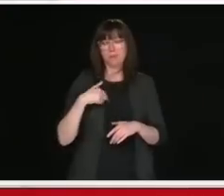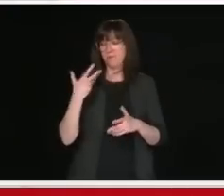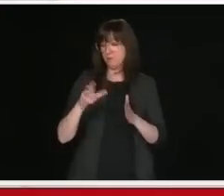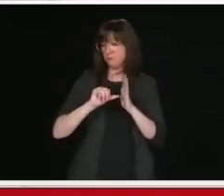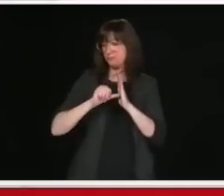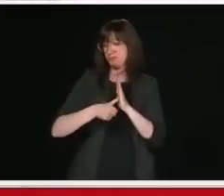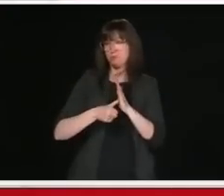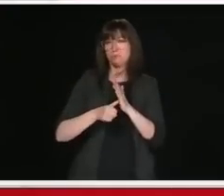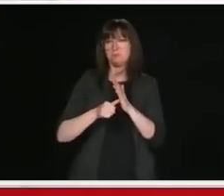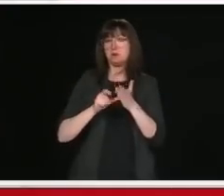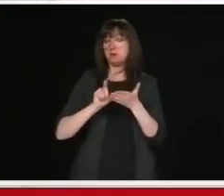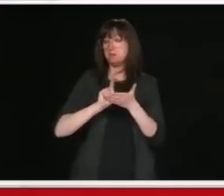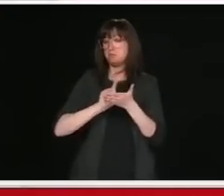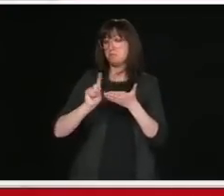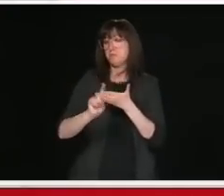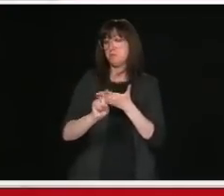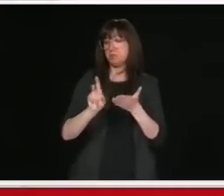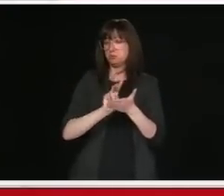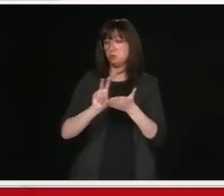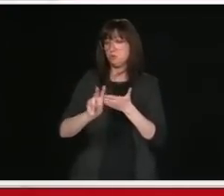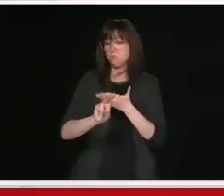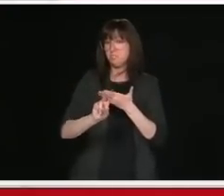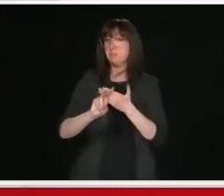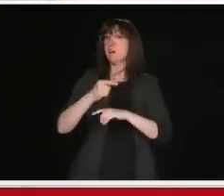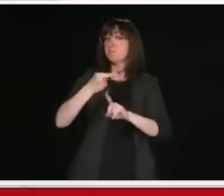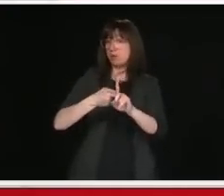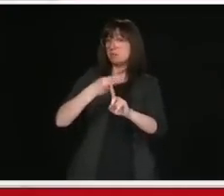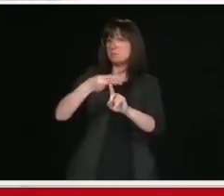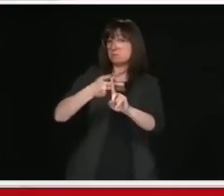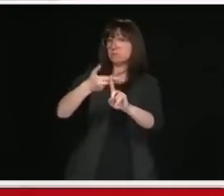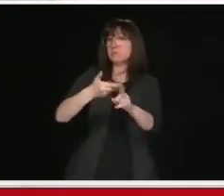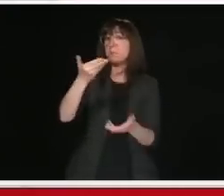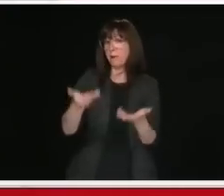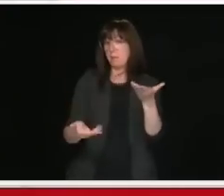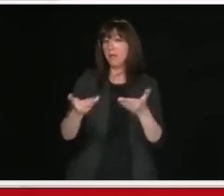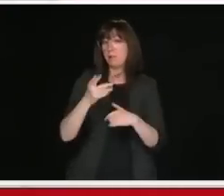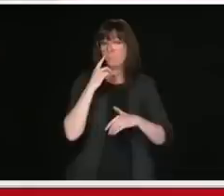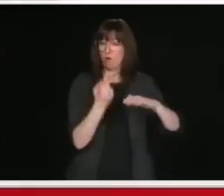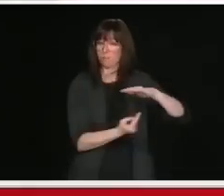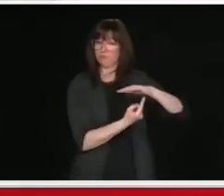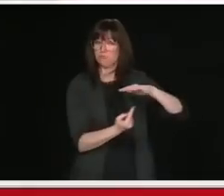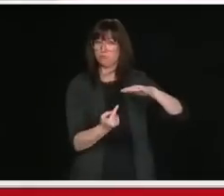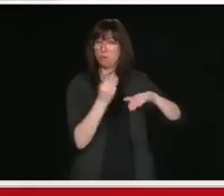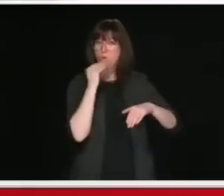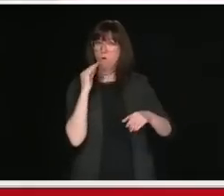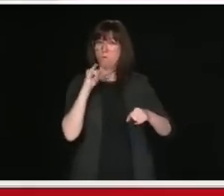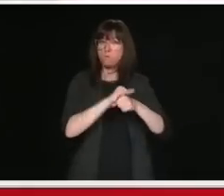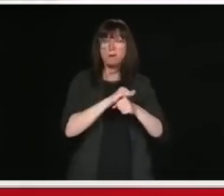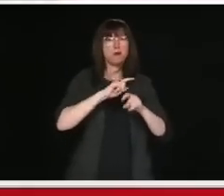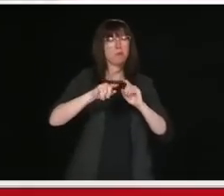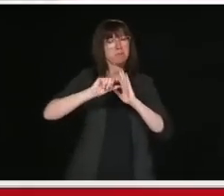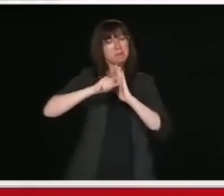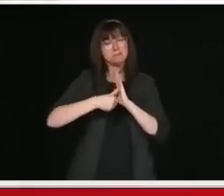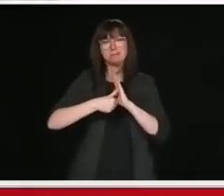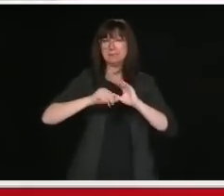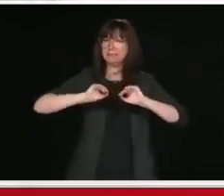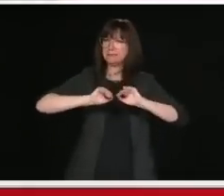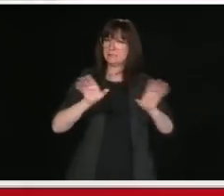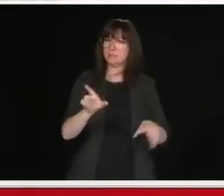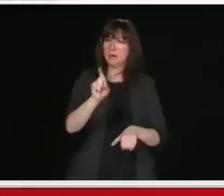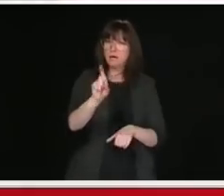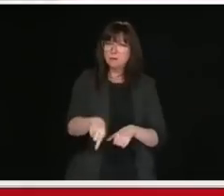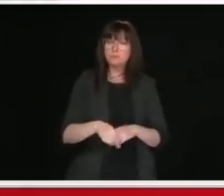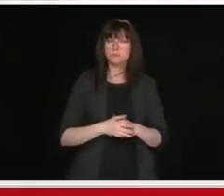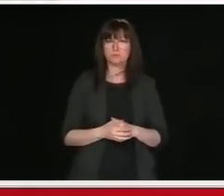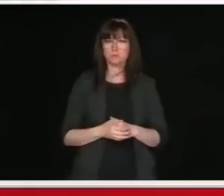us. But to get this message as clear as possible and to plan for the next weeks and